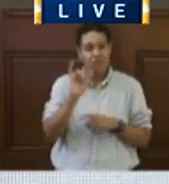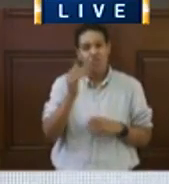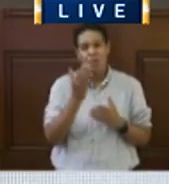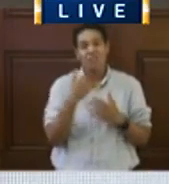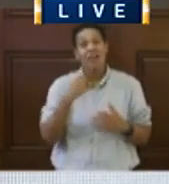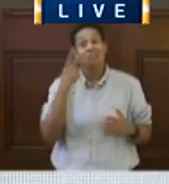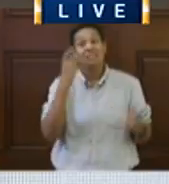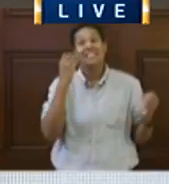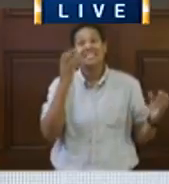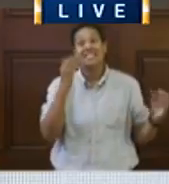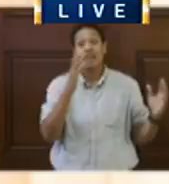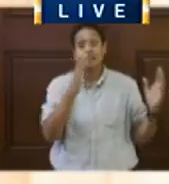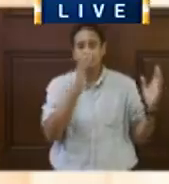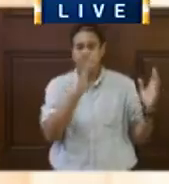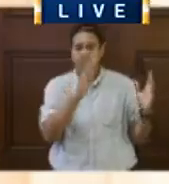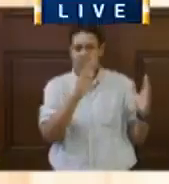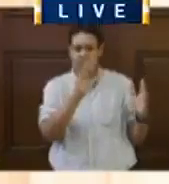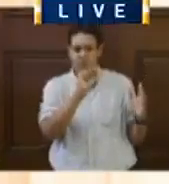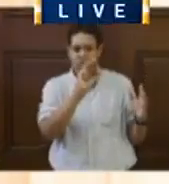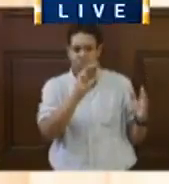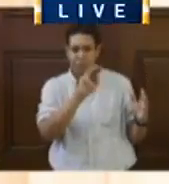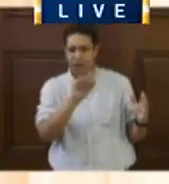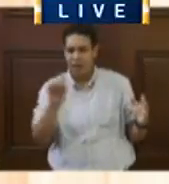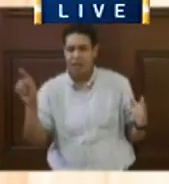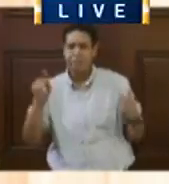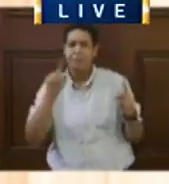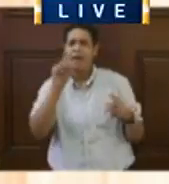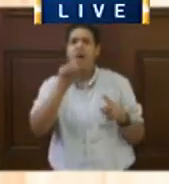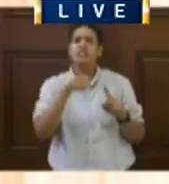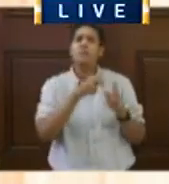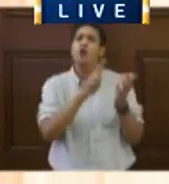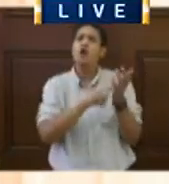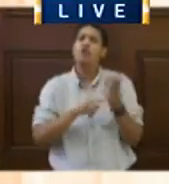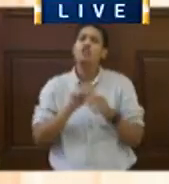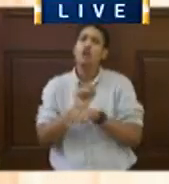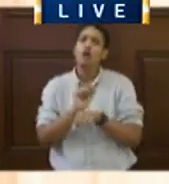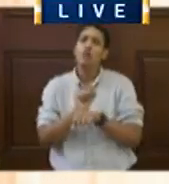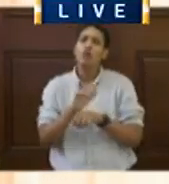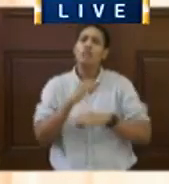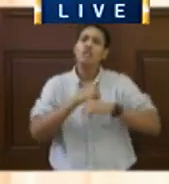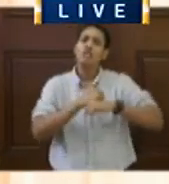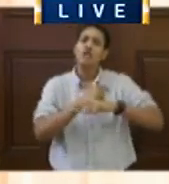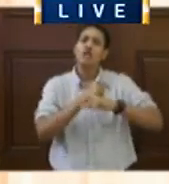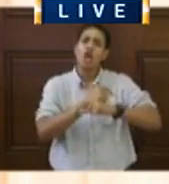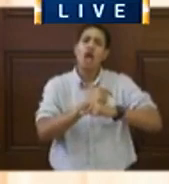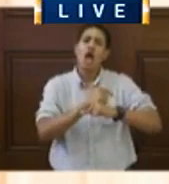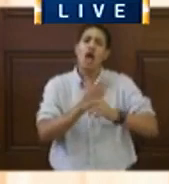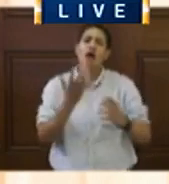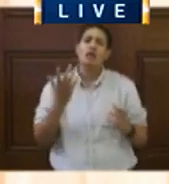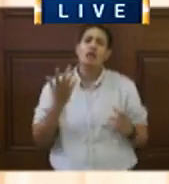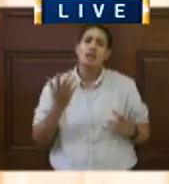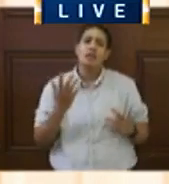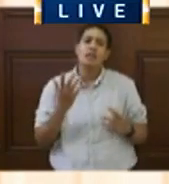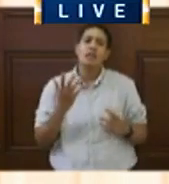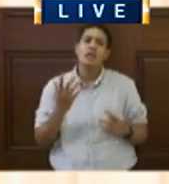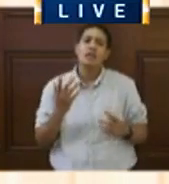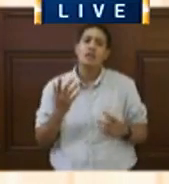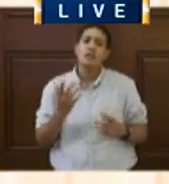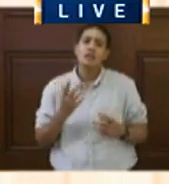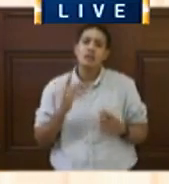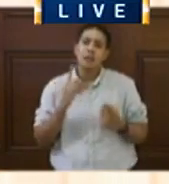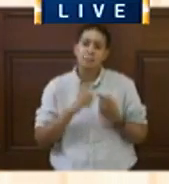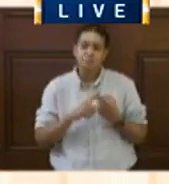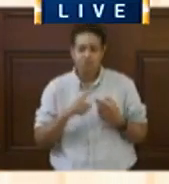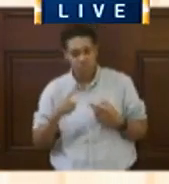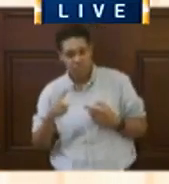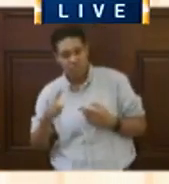our platforms where persons are asking about contract workers, security guards, and of course domestic workers, if there is anything